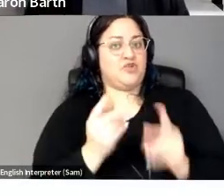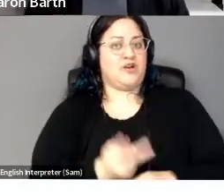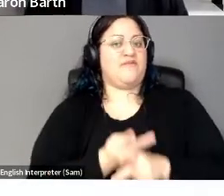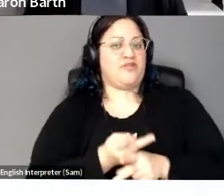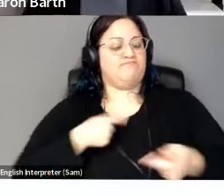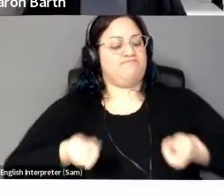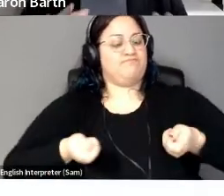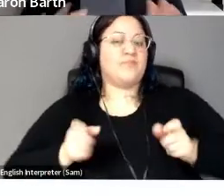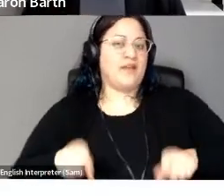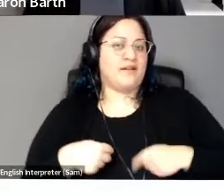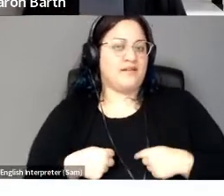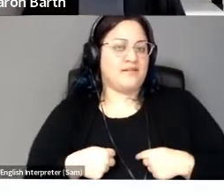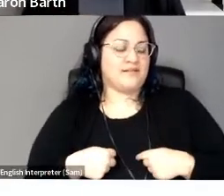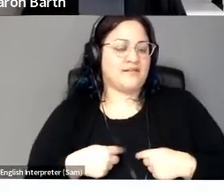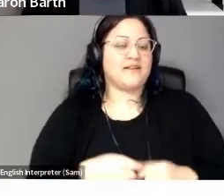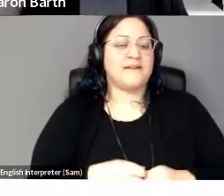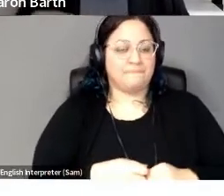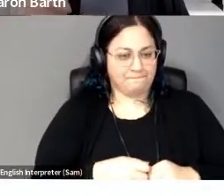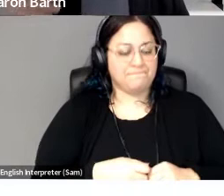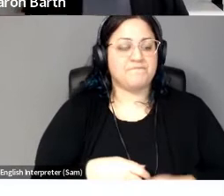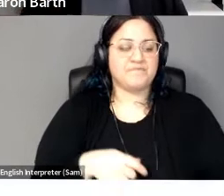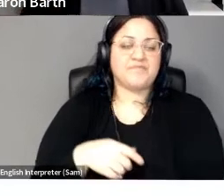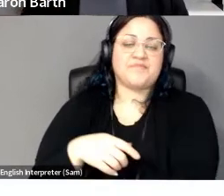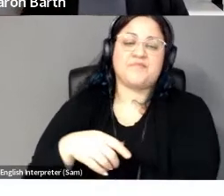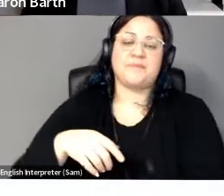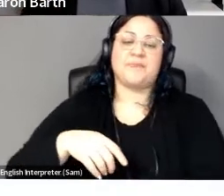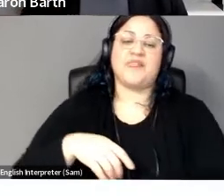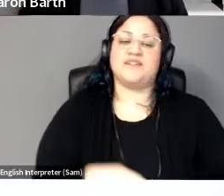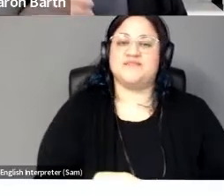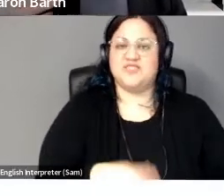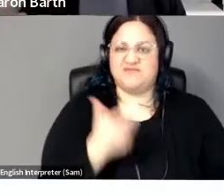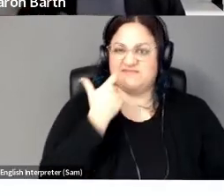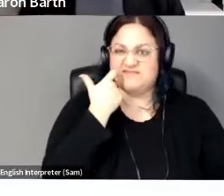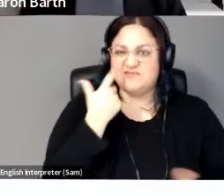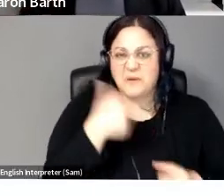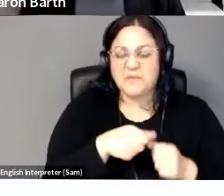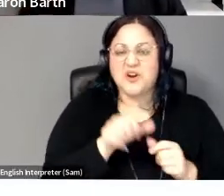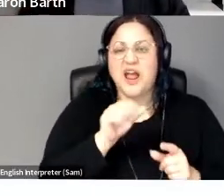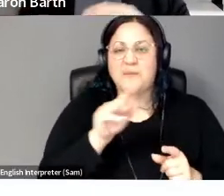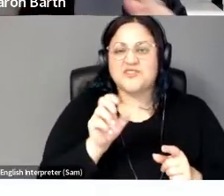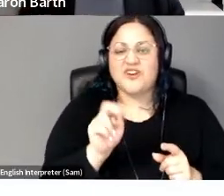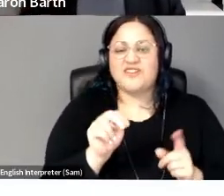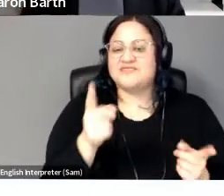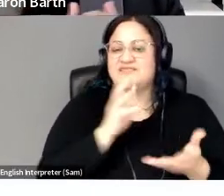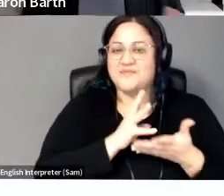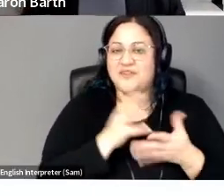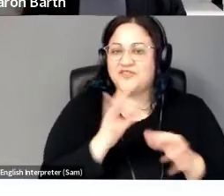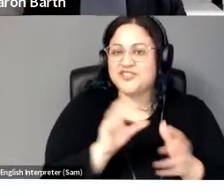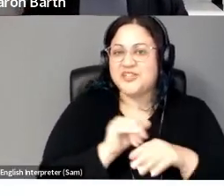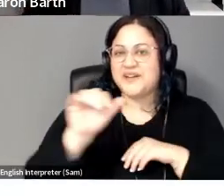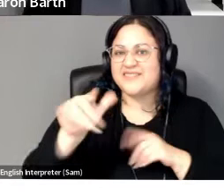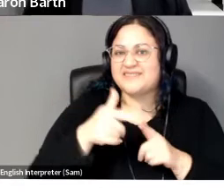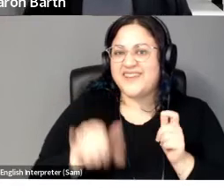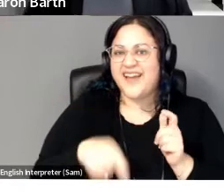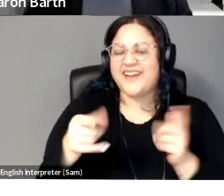Aaron told me about this. It's not necessarily a good deal. The next time you see the free shipping gambit, you might just not worry about